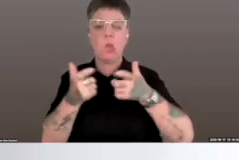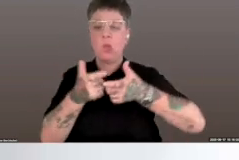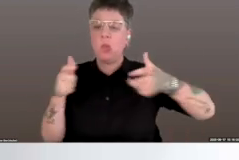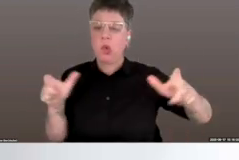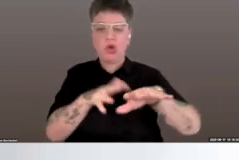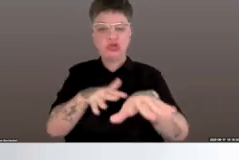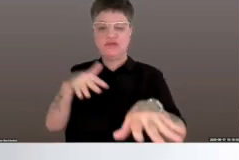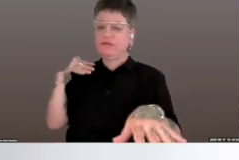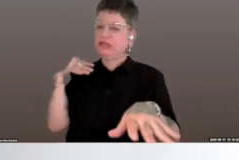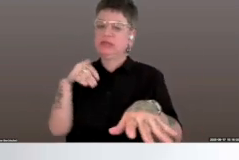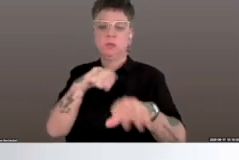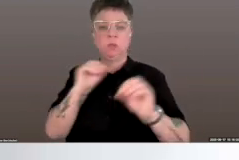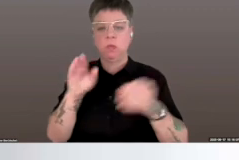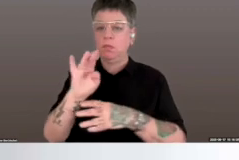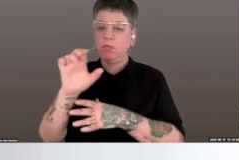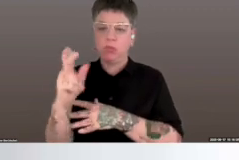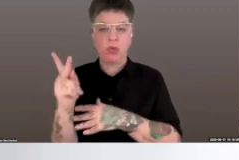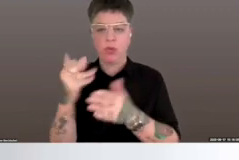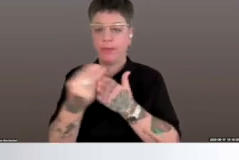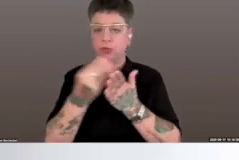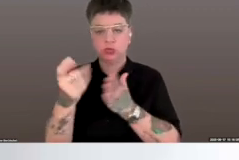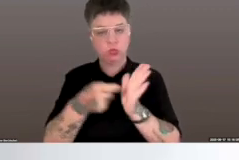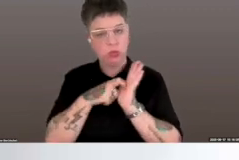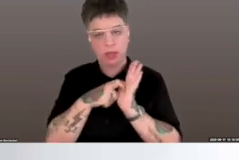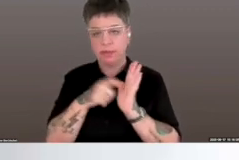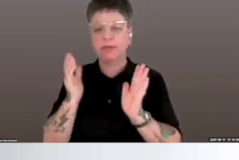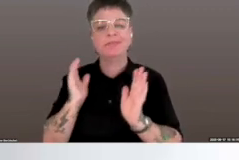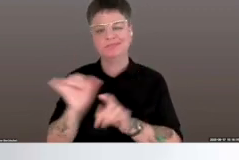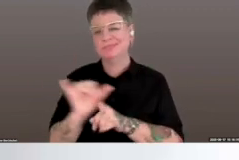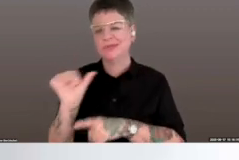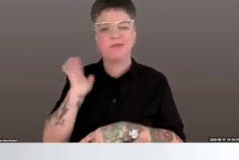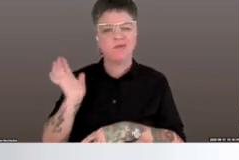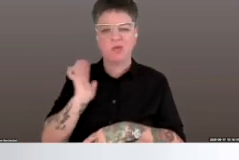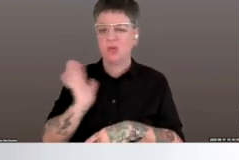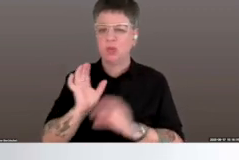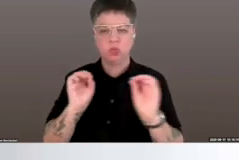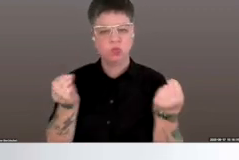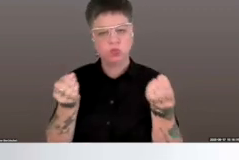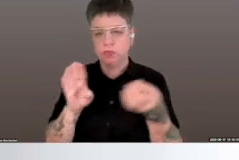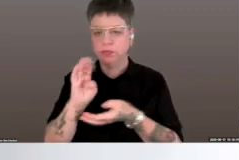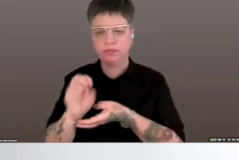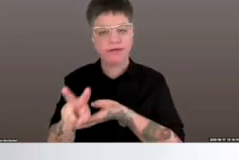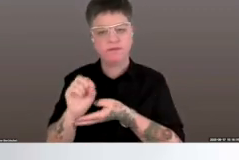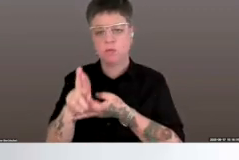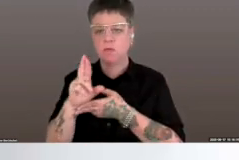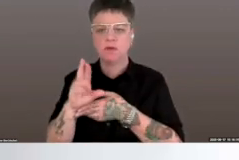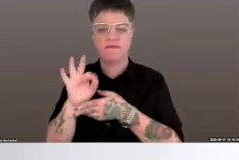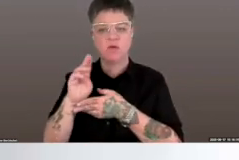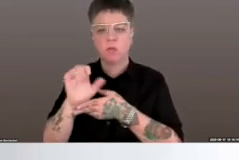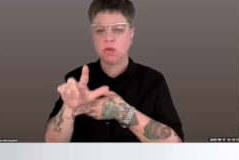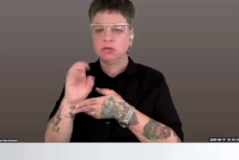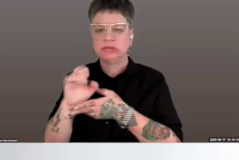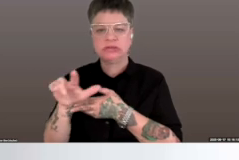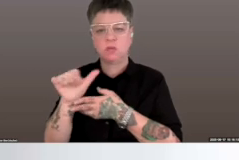there won't be any bulk purchase requirements or anything like that that used to be there for any BEV or the fuel cell didn't have those,